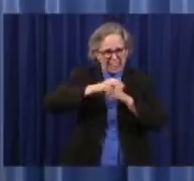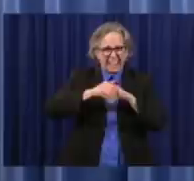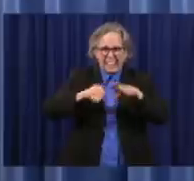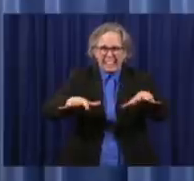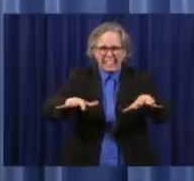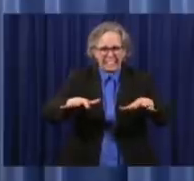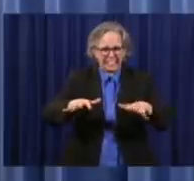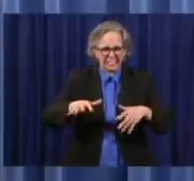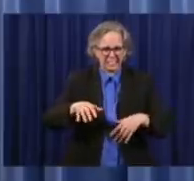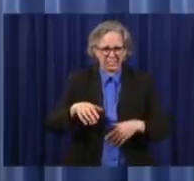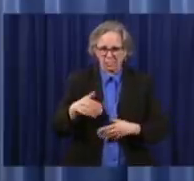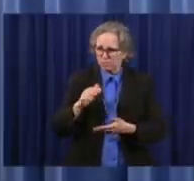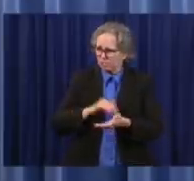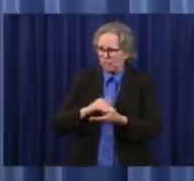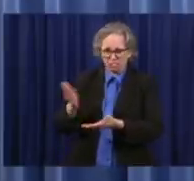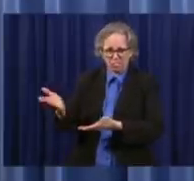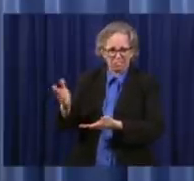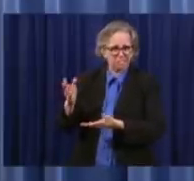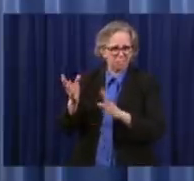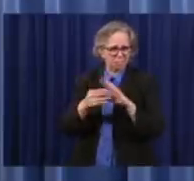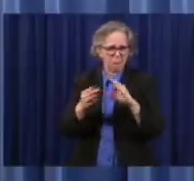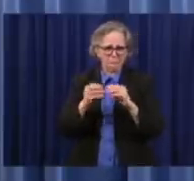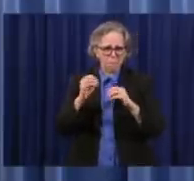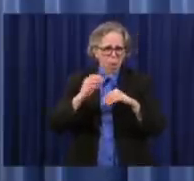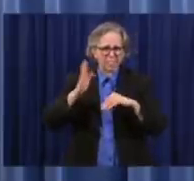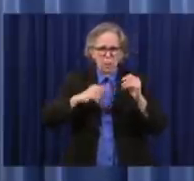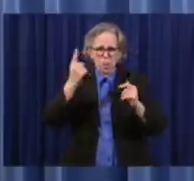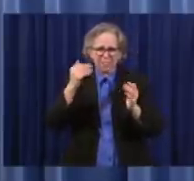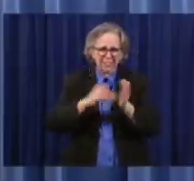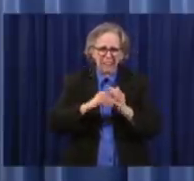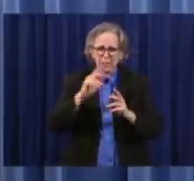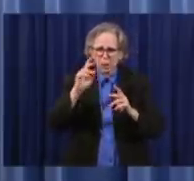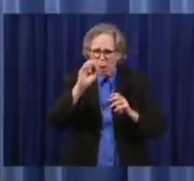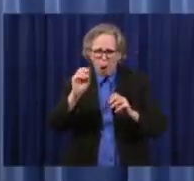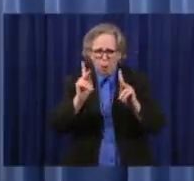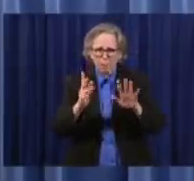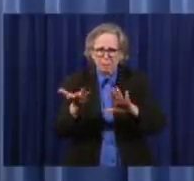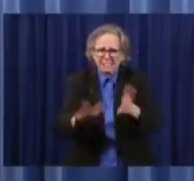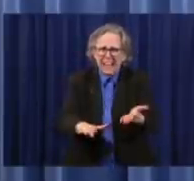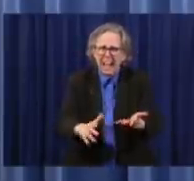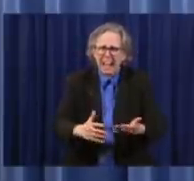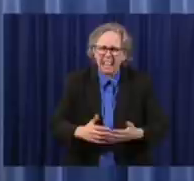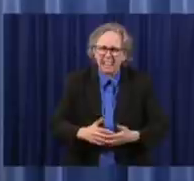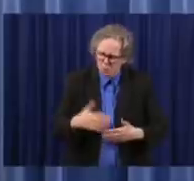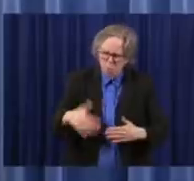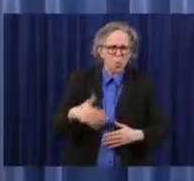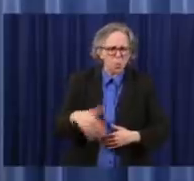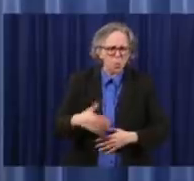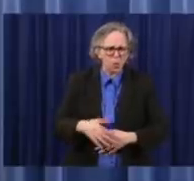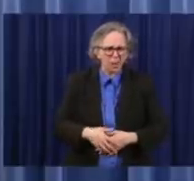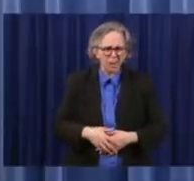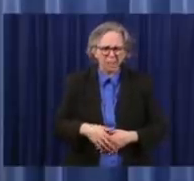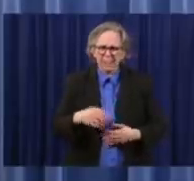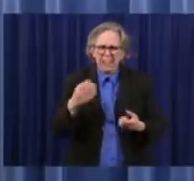Dr. Acton talked about over 1,000 people dead. We've talked about the number of people who have been